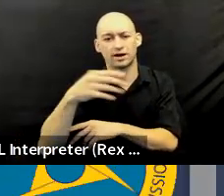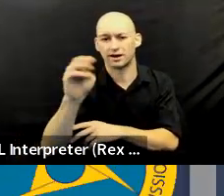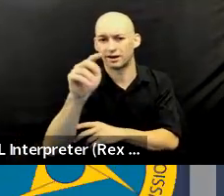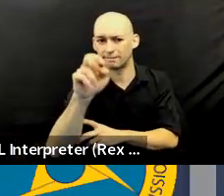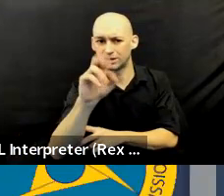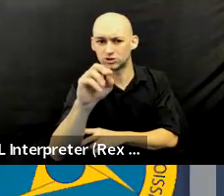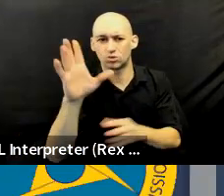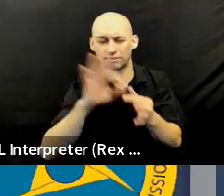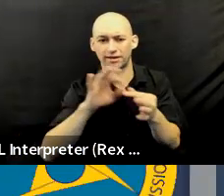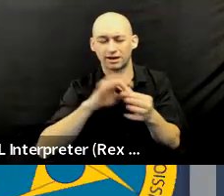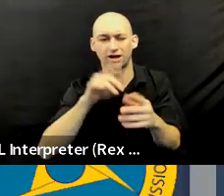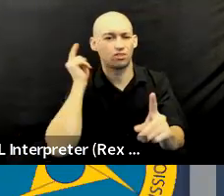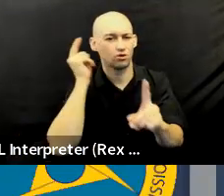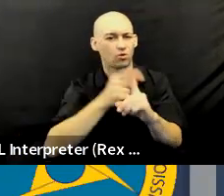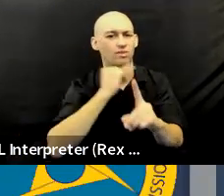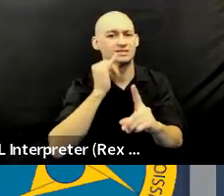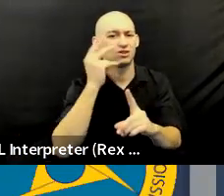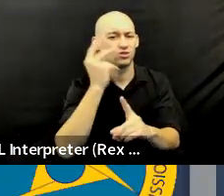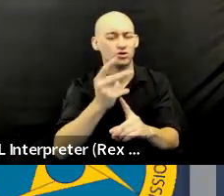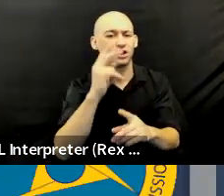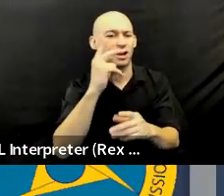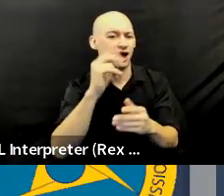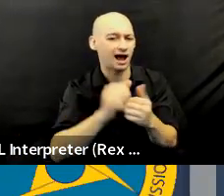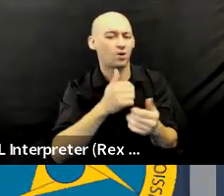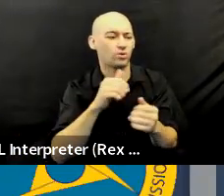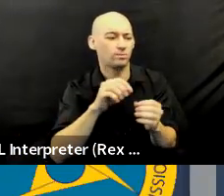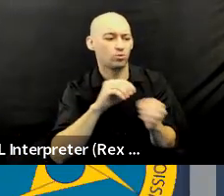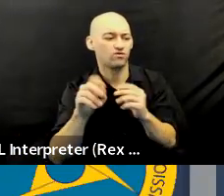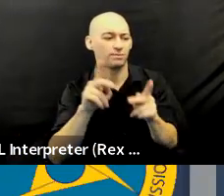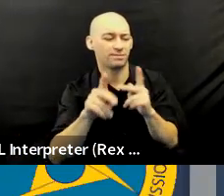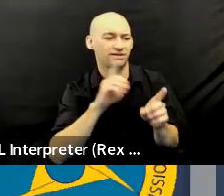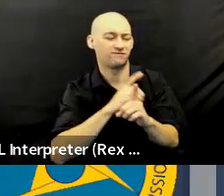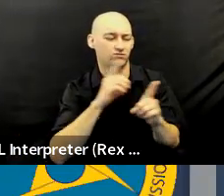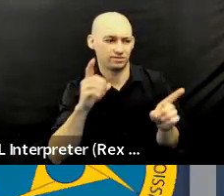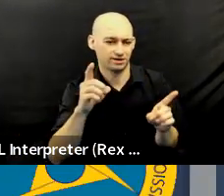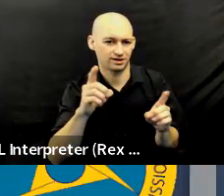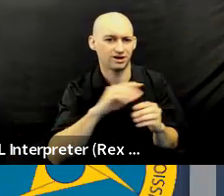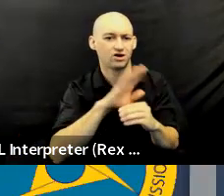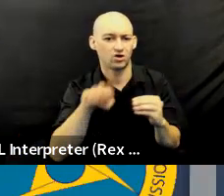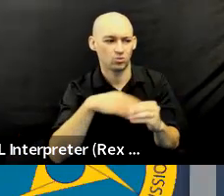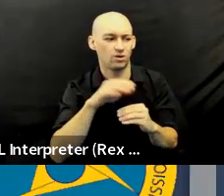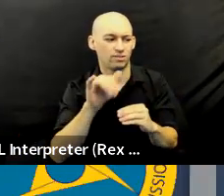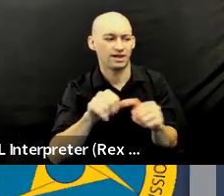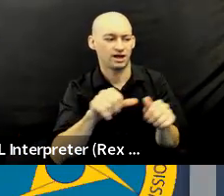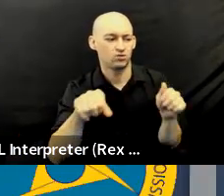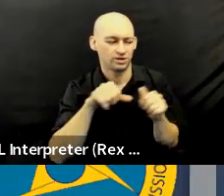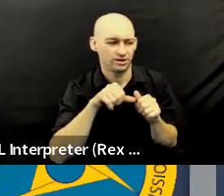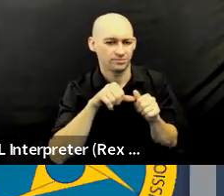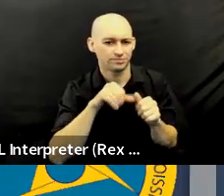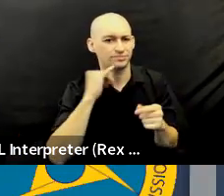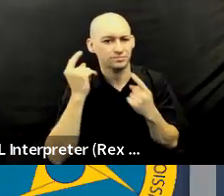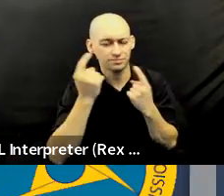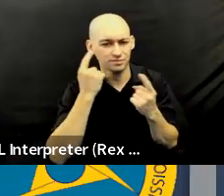the goals to look at how we move people differently around this area. But I think just